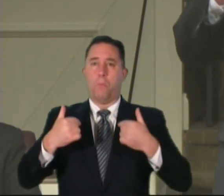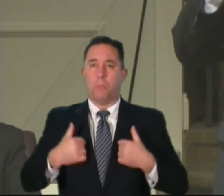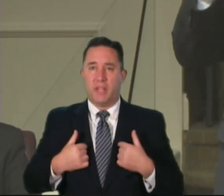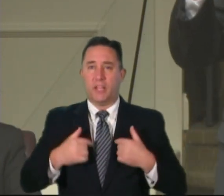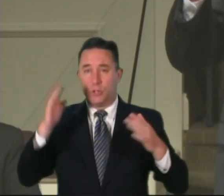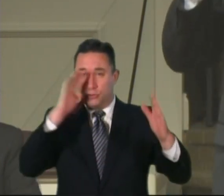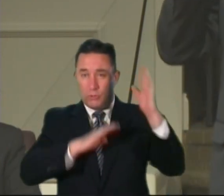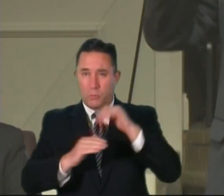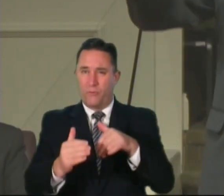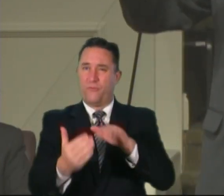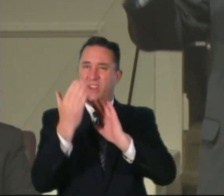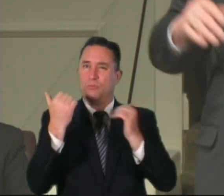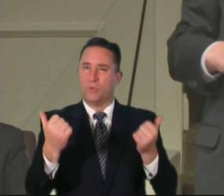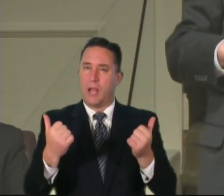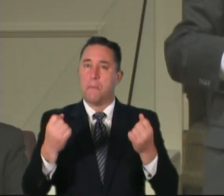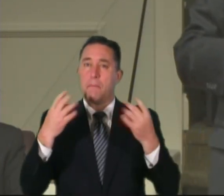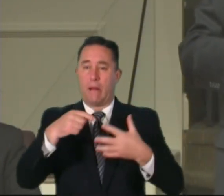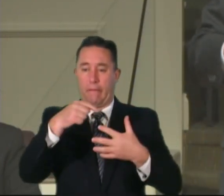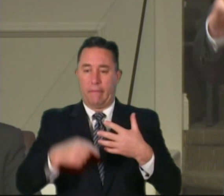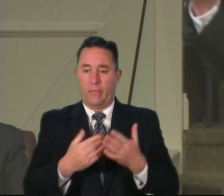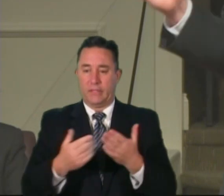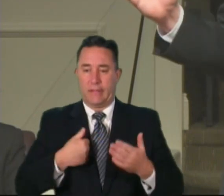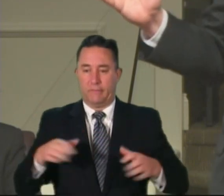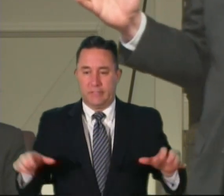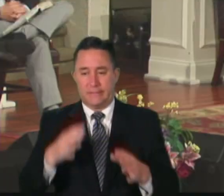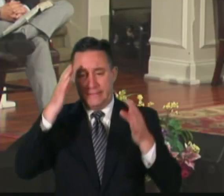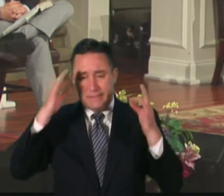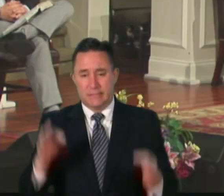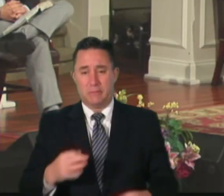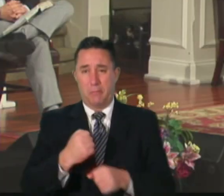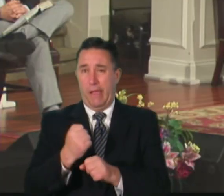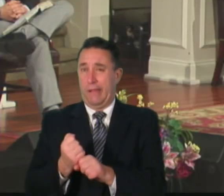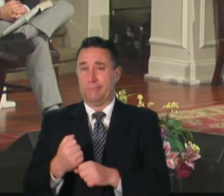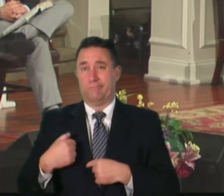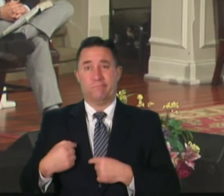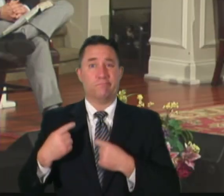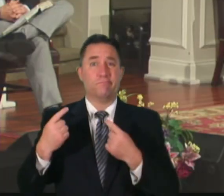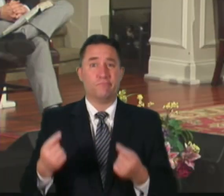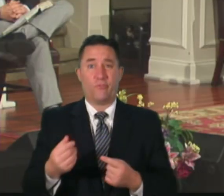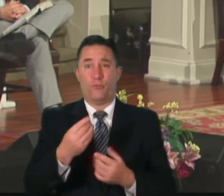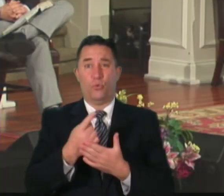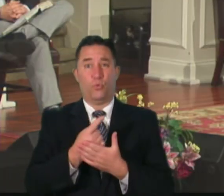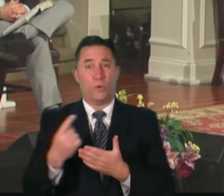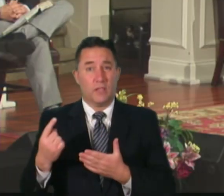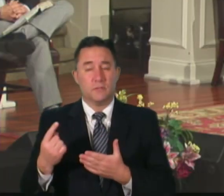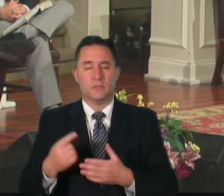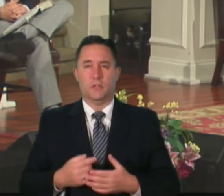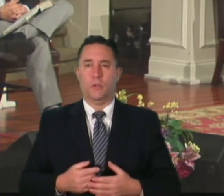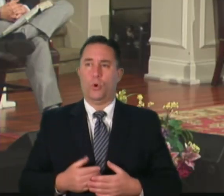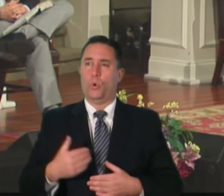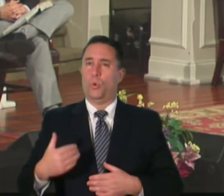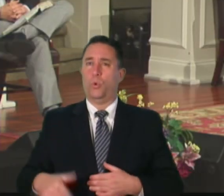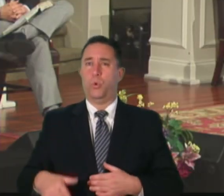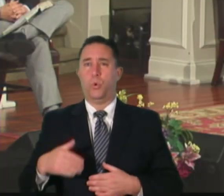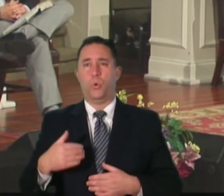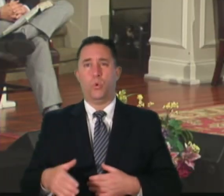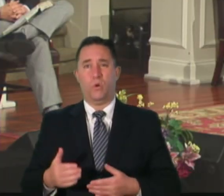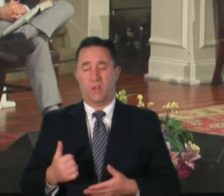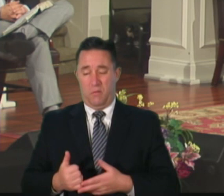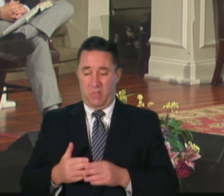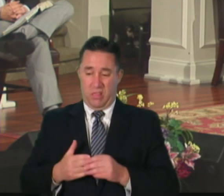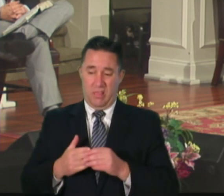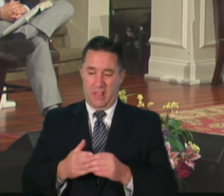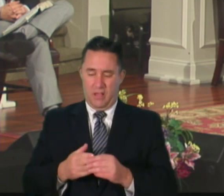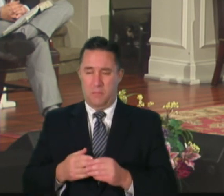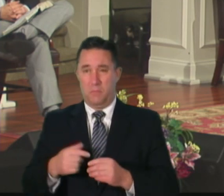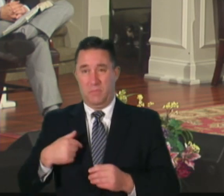storms that we're facing. Many things I've done and decisions I've made over the last few weeks have directed me